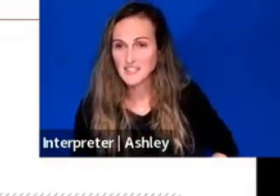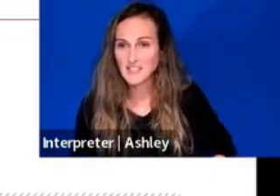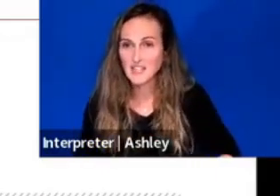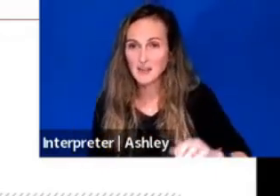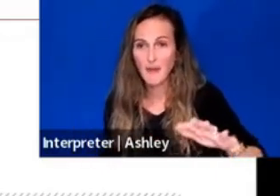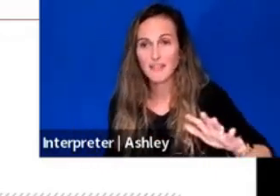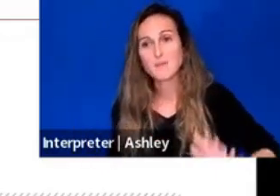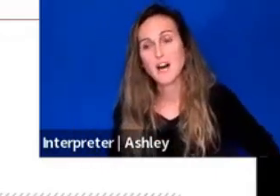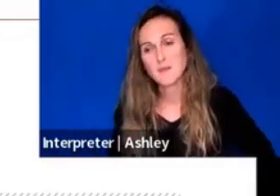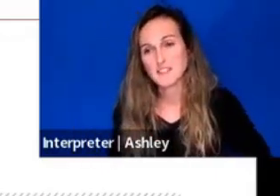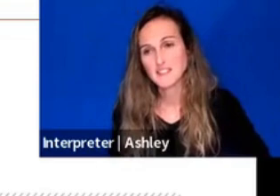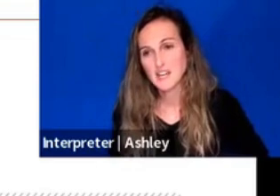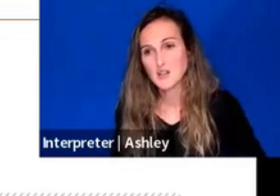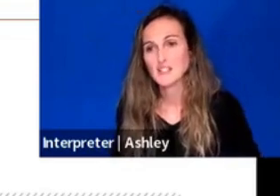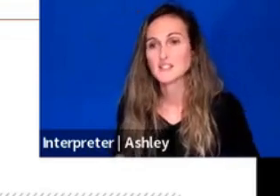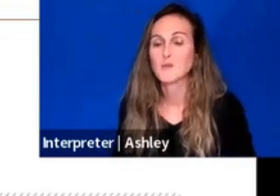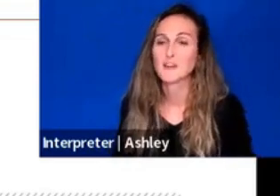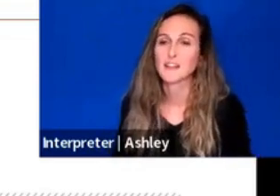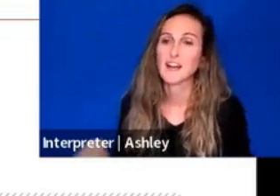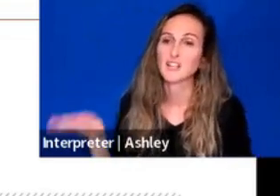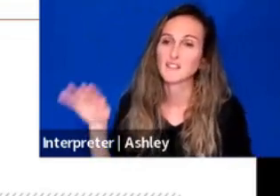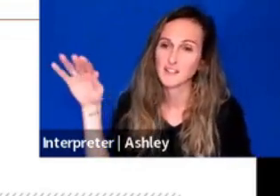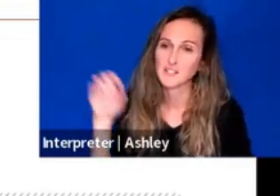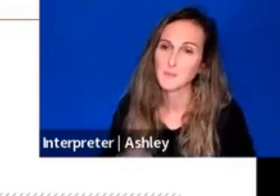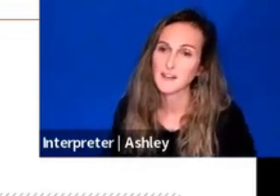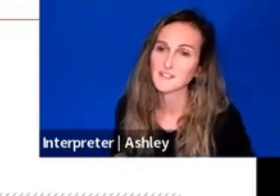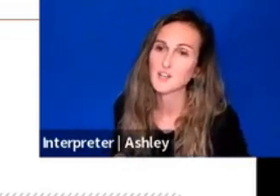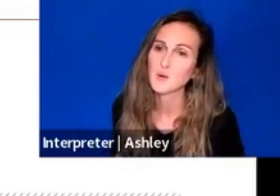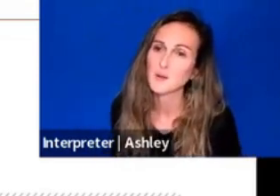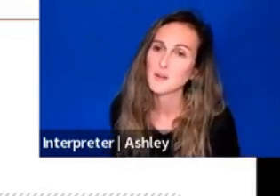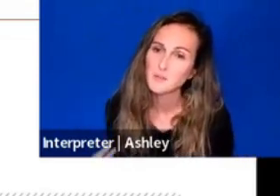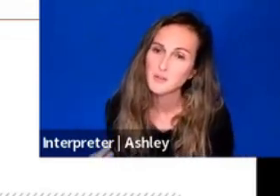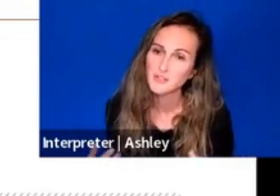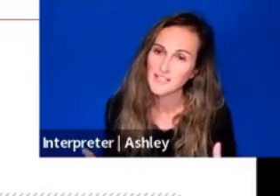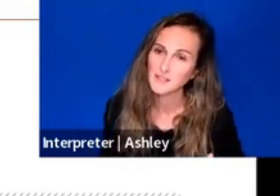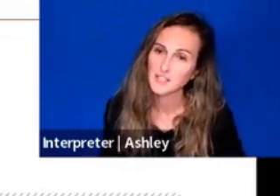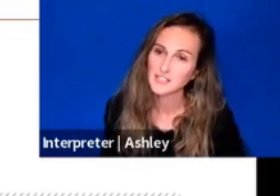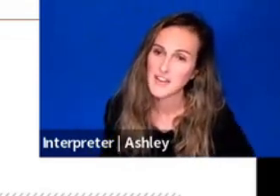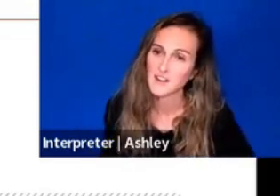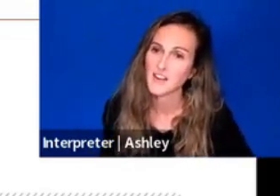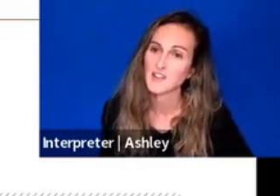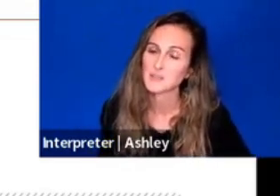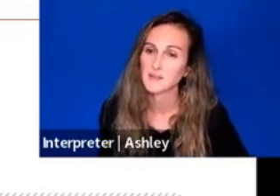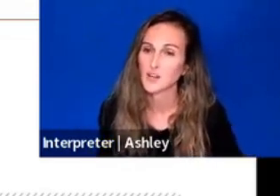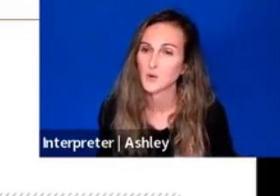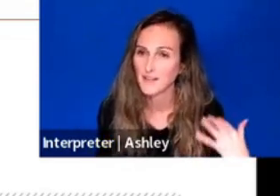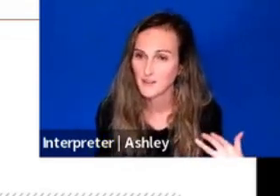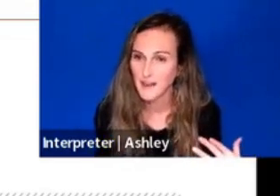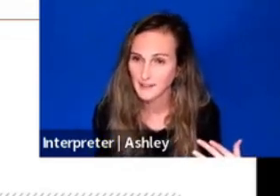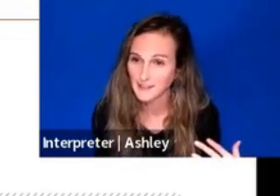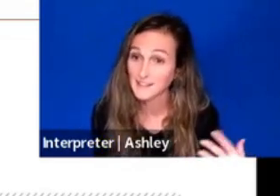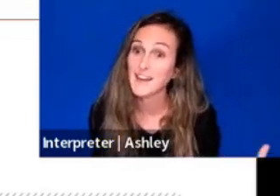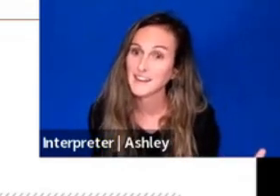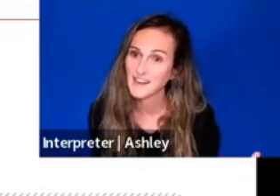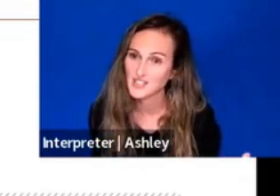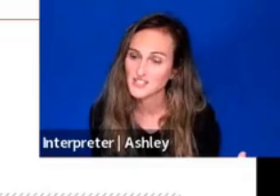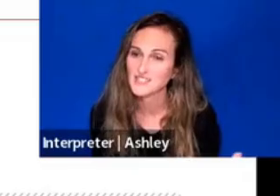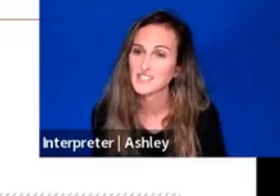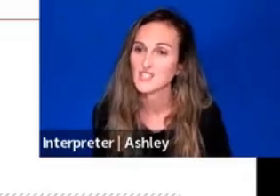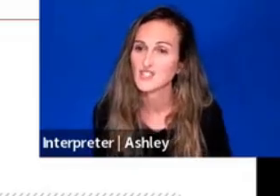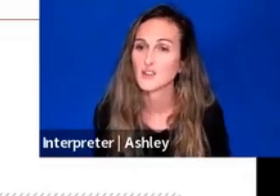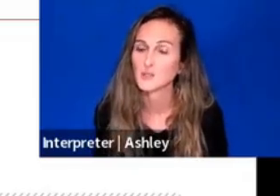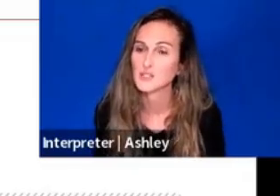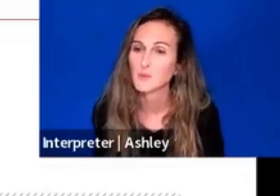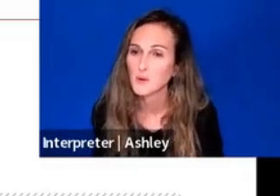person standing at the bottom of the stairs and someone in an elevated space. So one person is having to look down, the other one's having to crane their neck and get a neck ache just